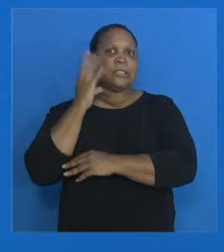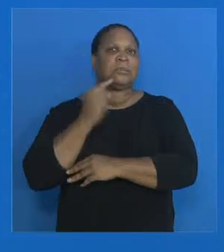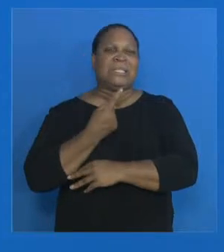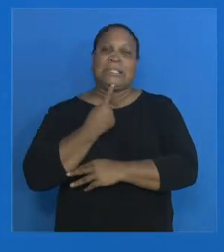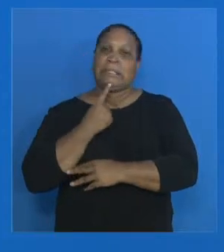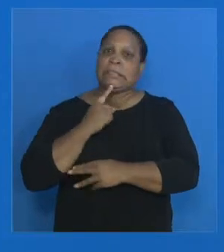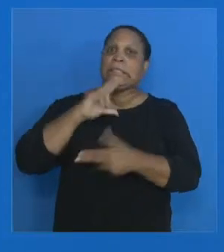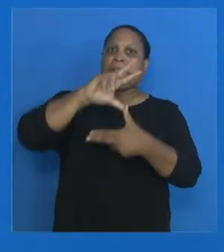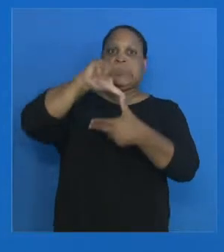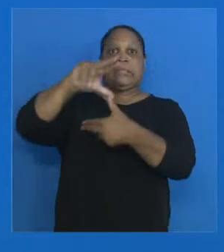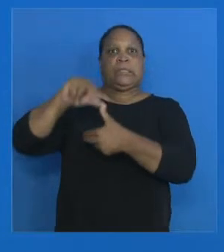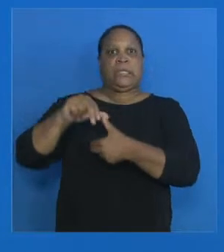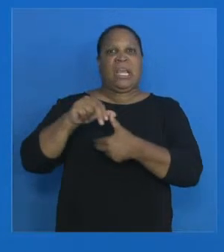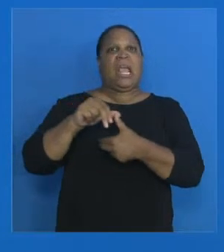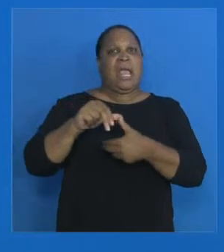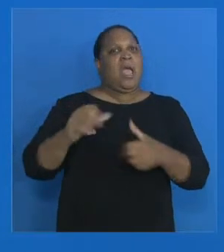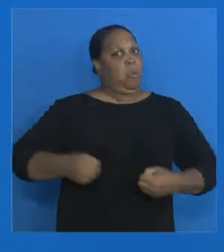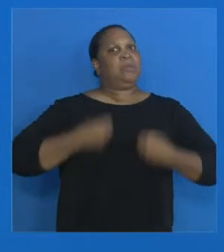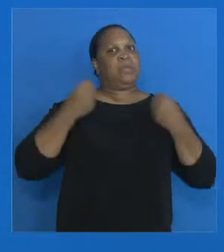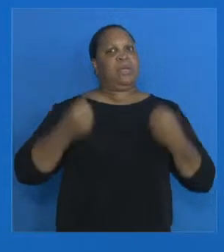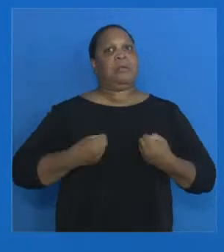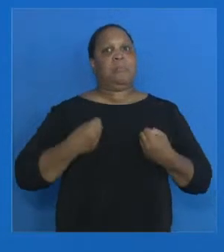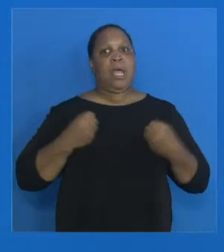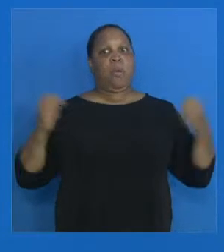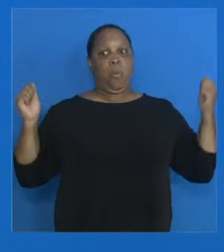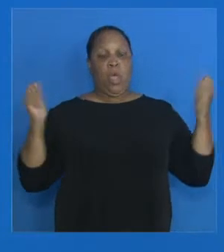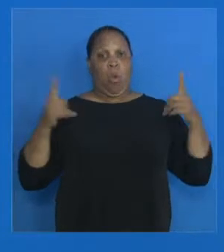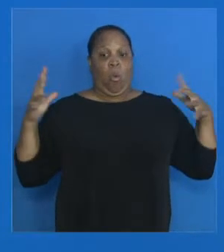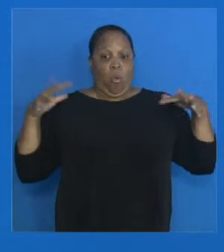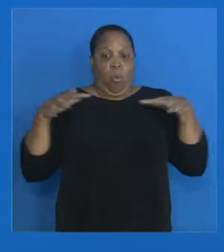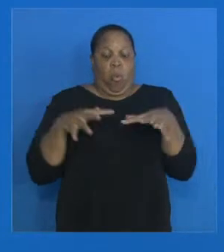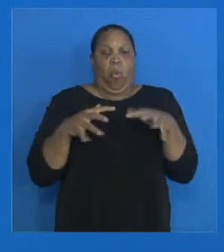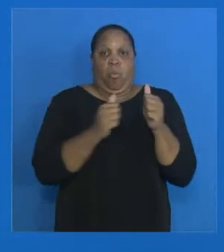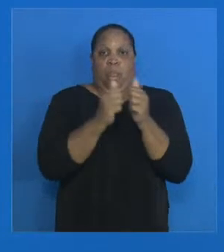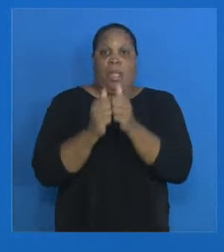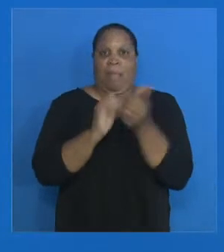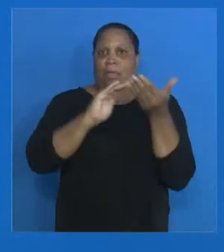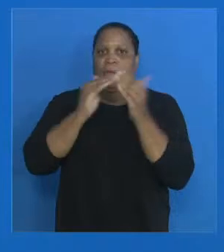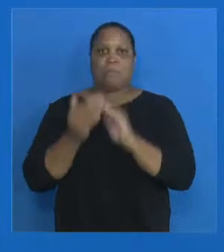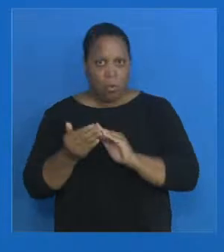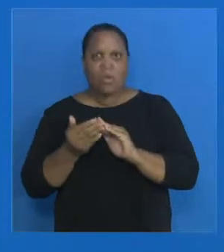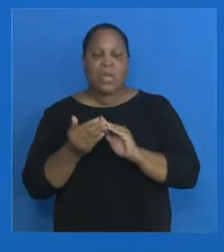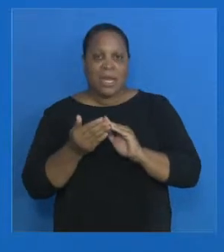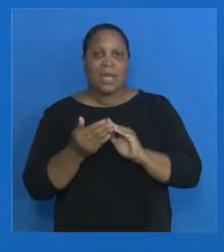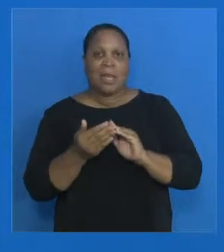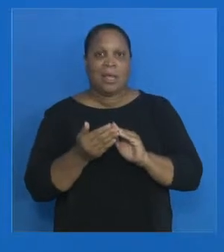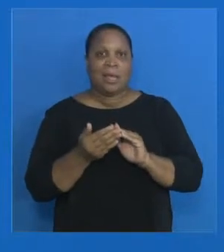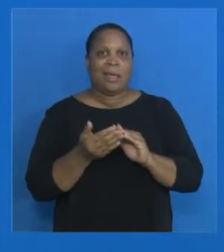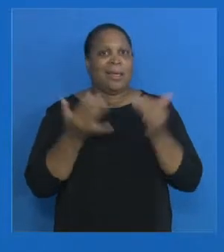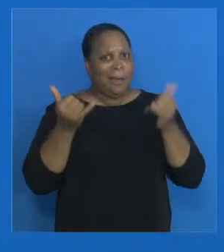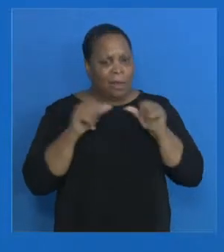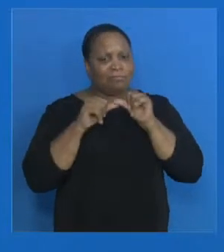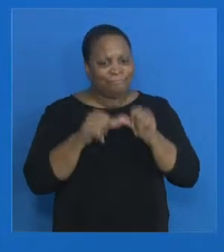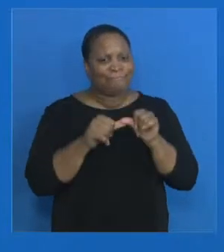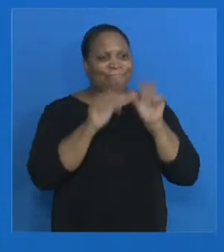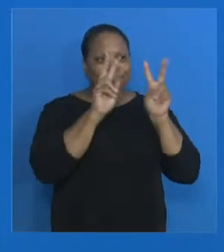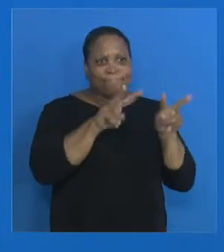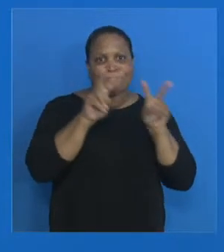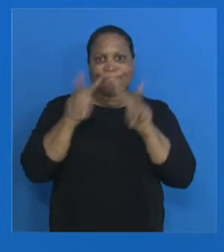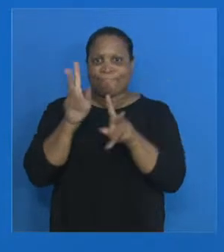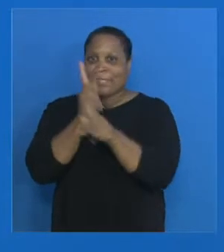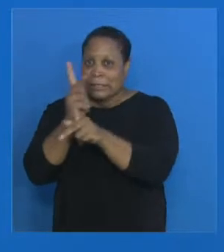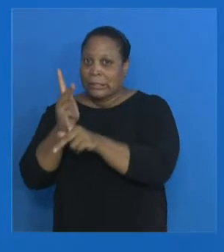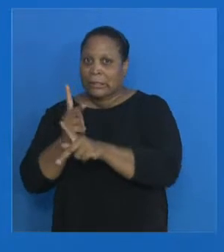weathered them by coming together as a community. So let's continue to look out for one another as we